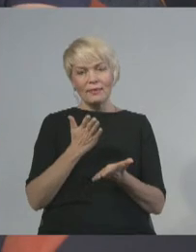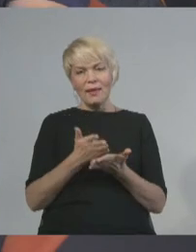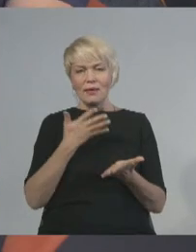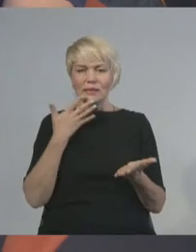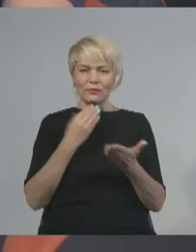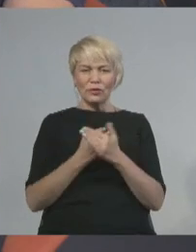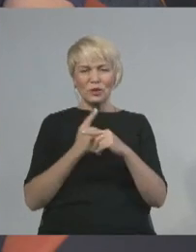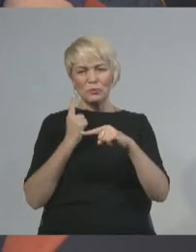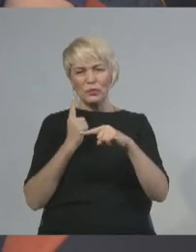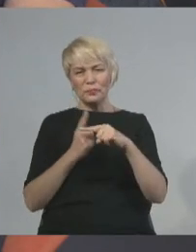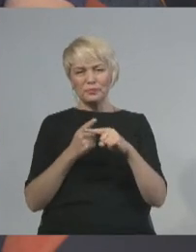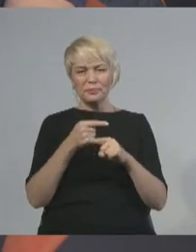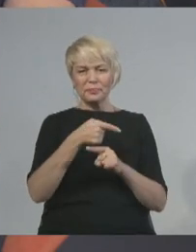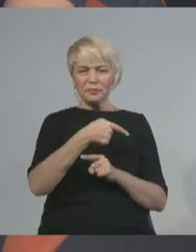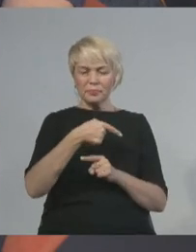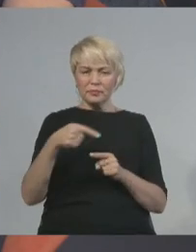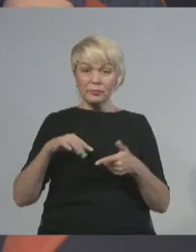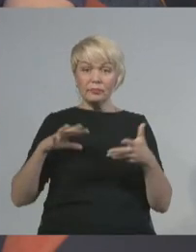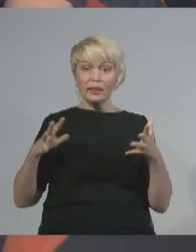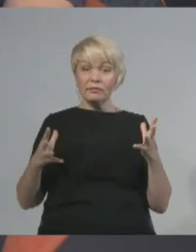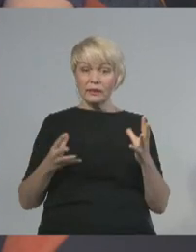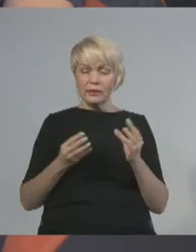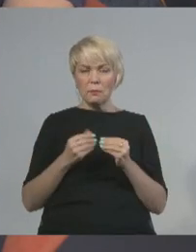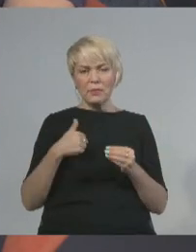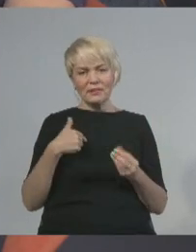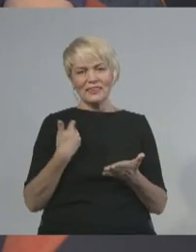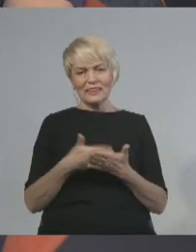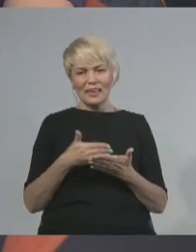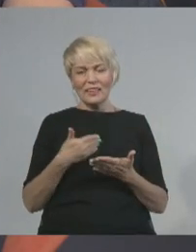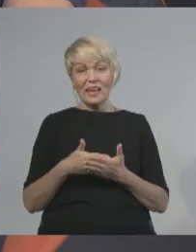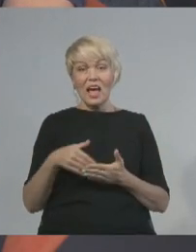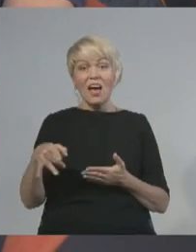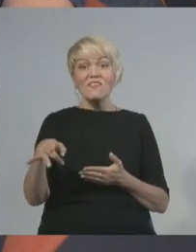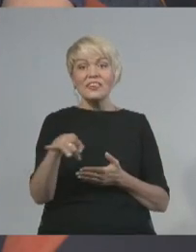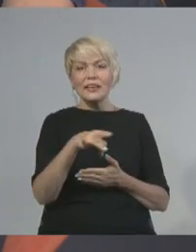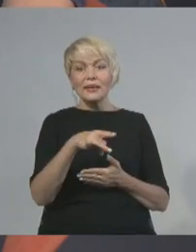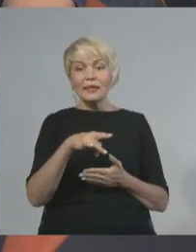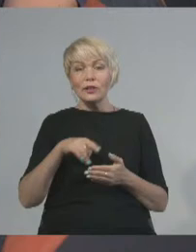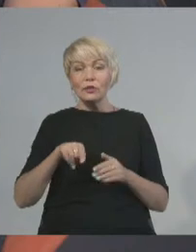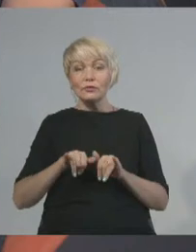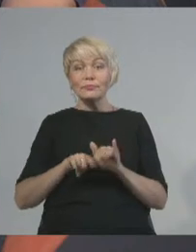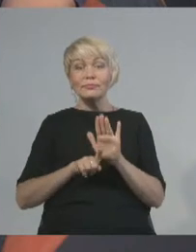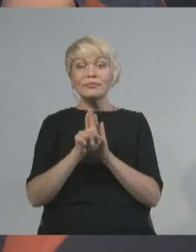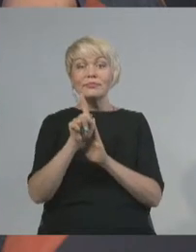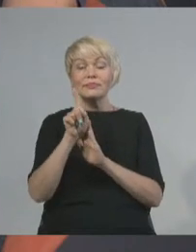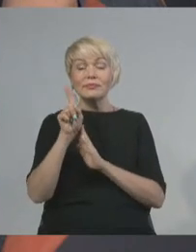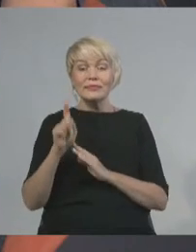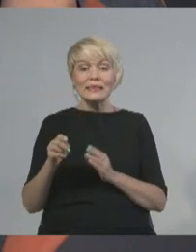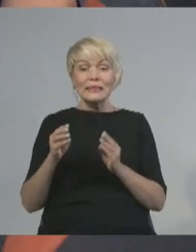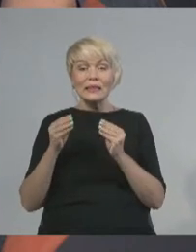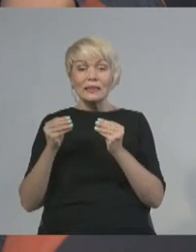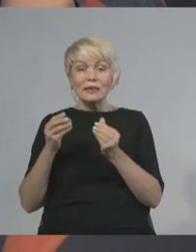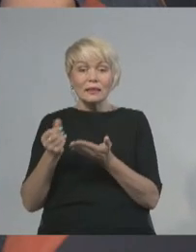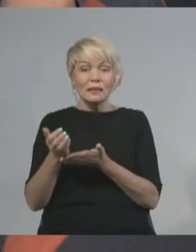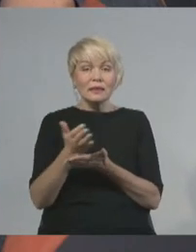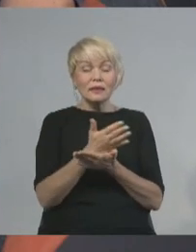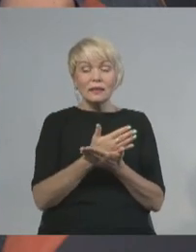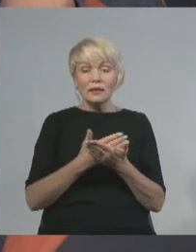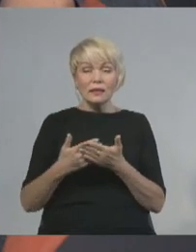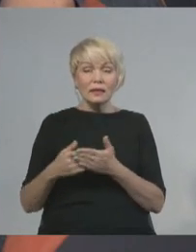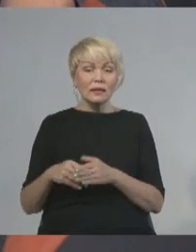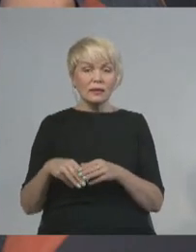than in kiev reader so there are pro and cons but it seems to be a membership model can be easily